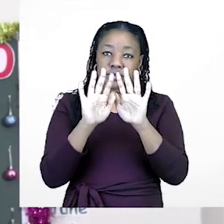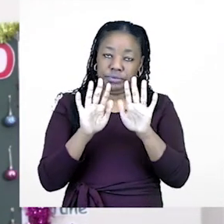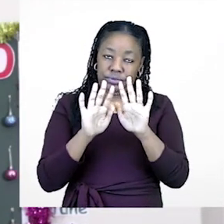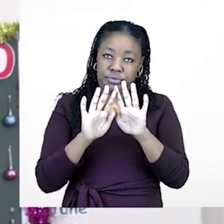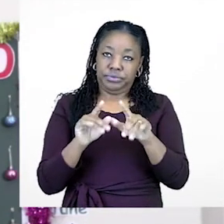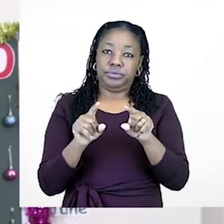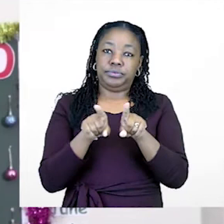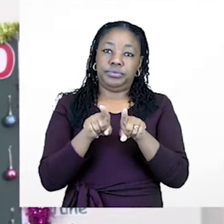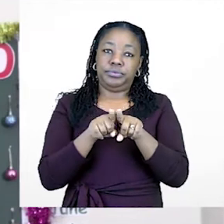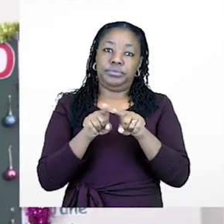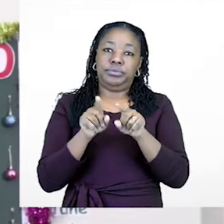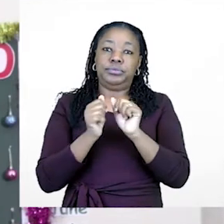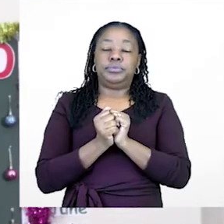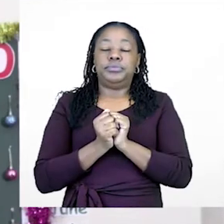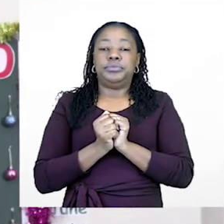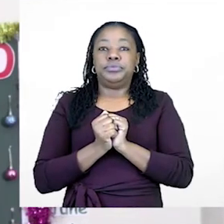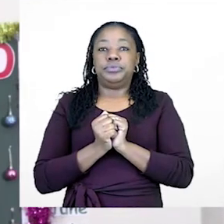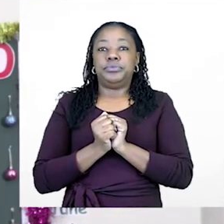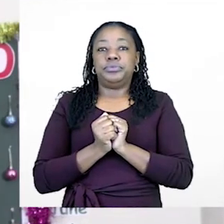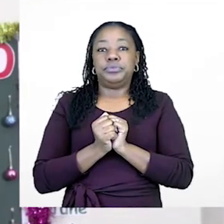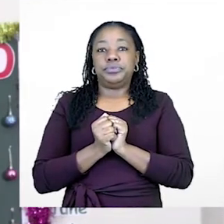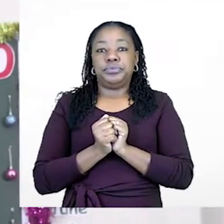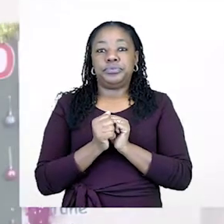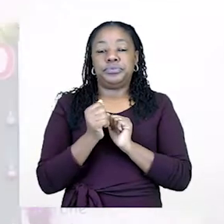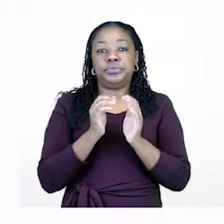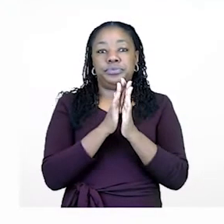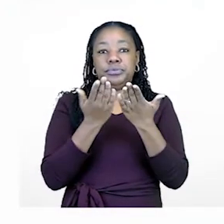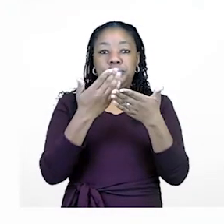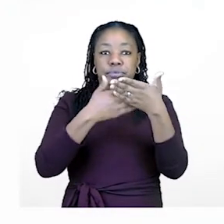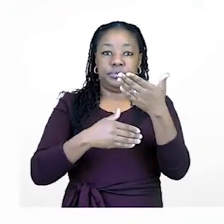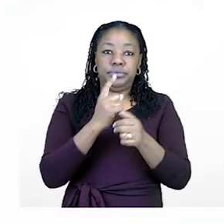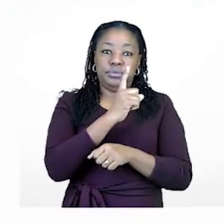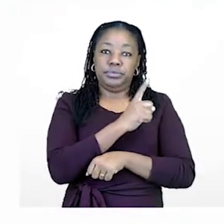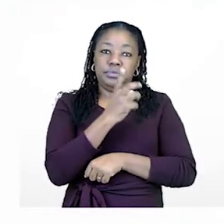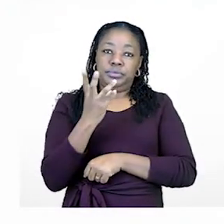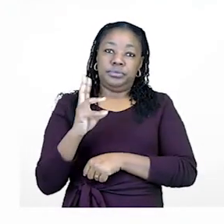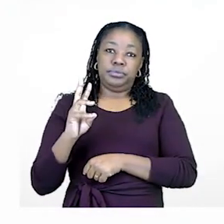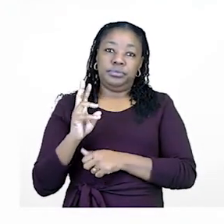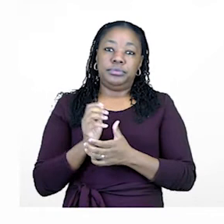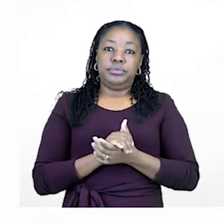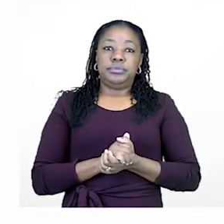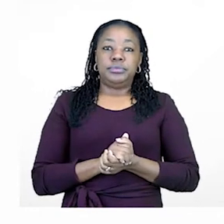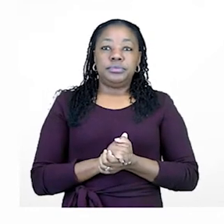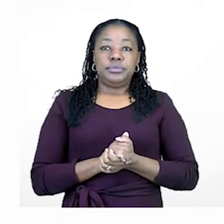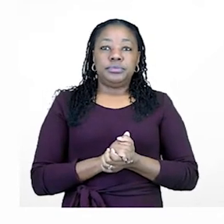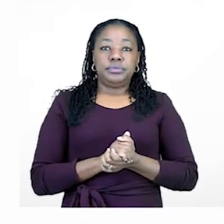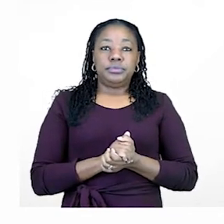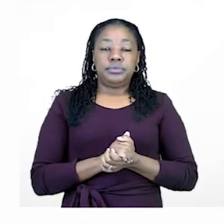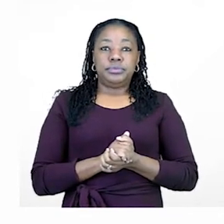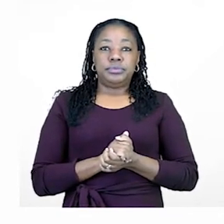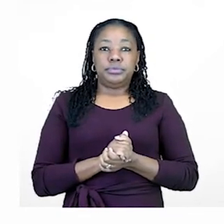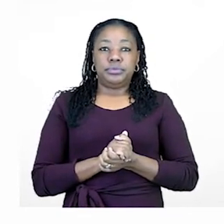get confused. Let's move on to page 16. On page 16, we can see that we also